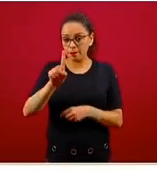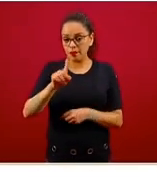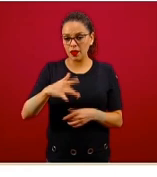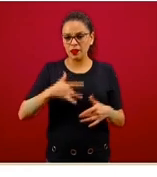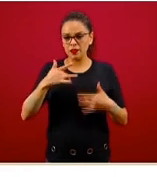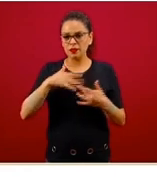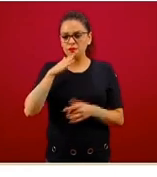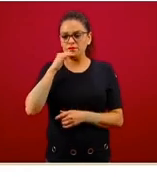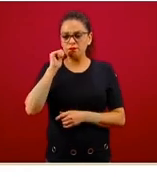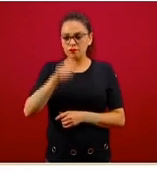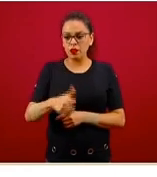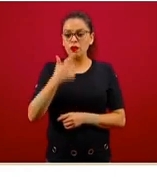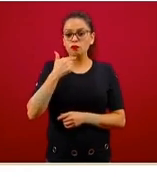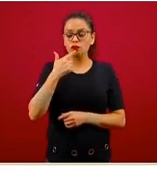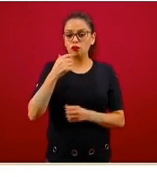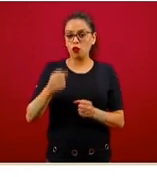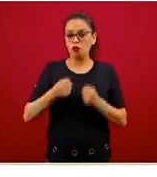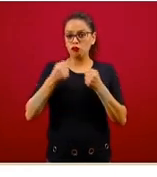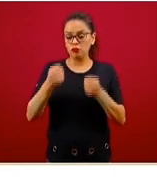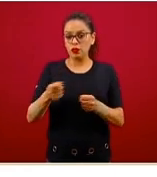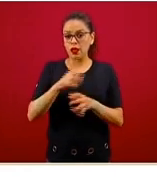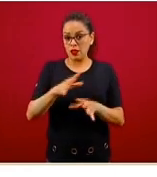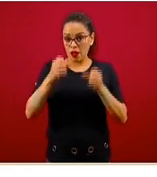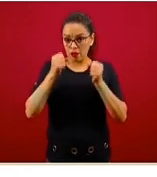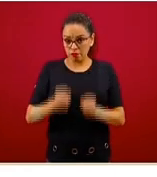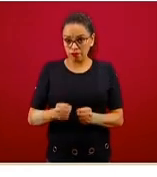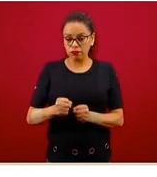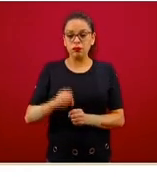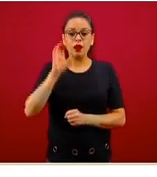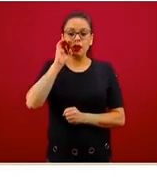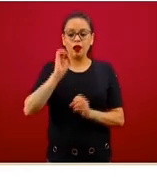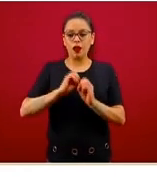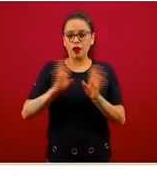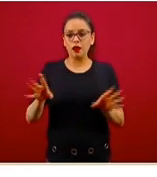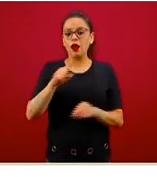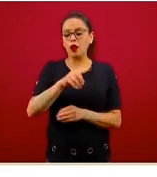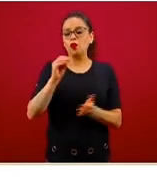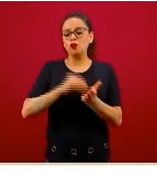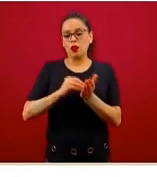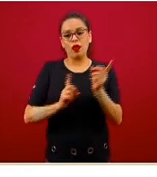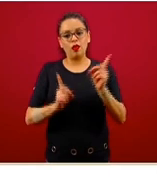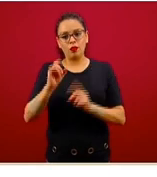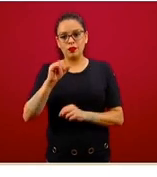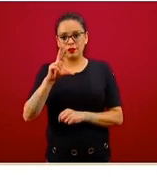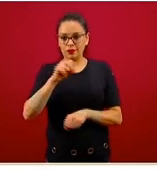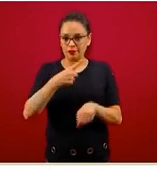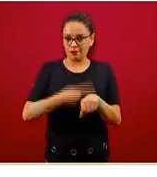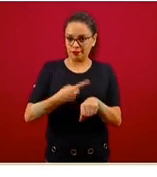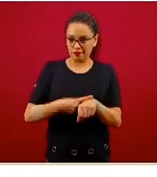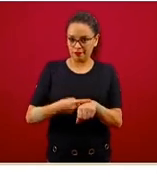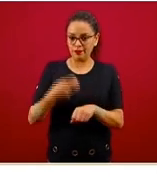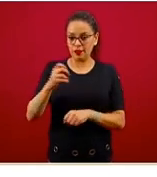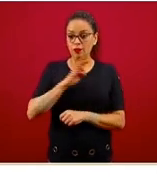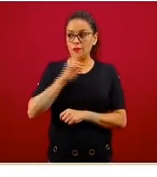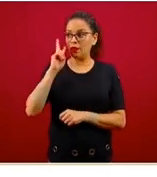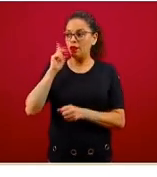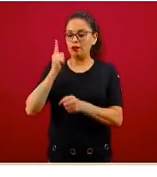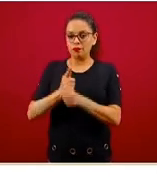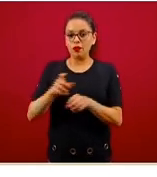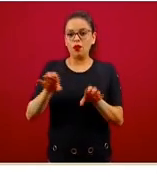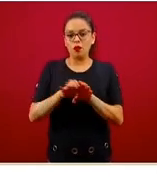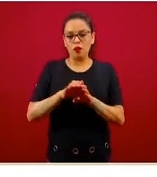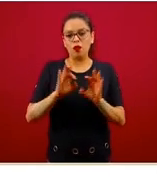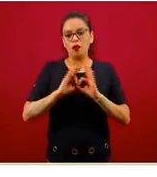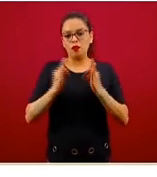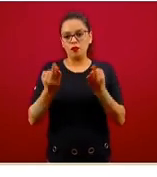per date of beginning of symptoms, and we are dividing between